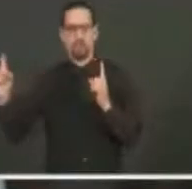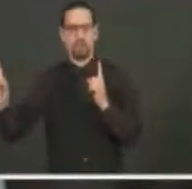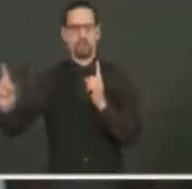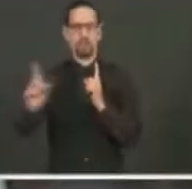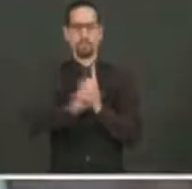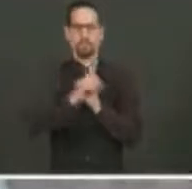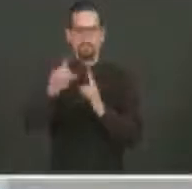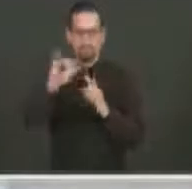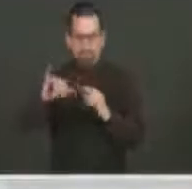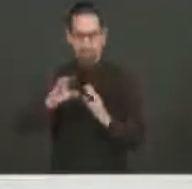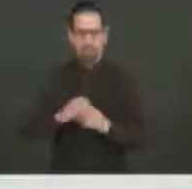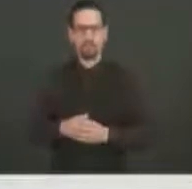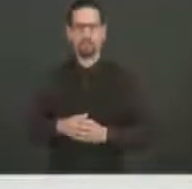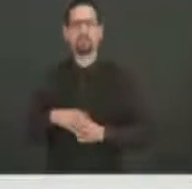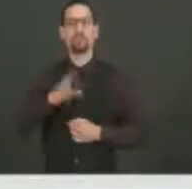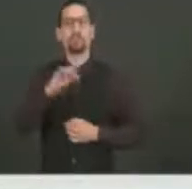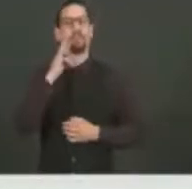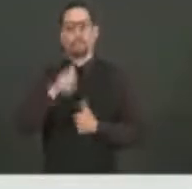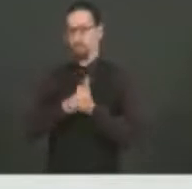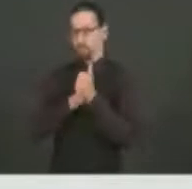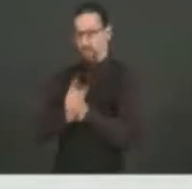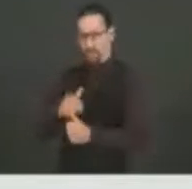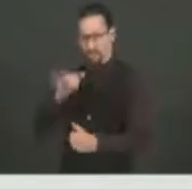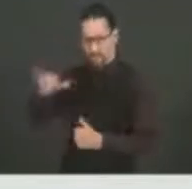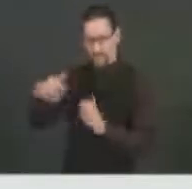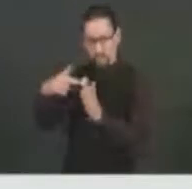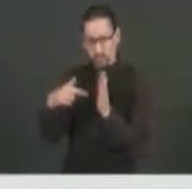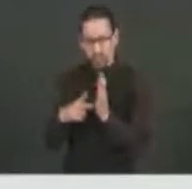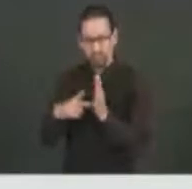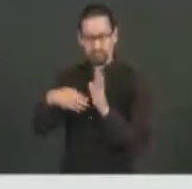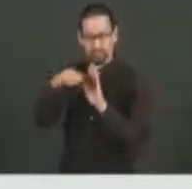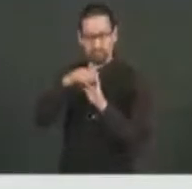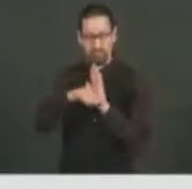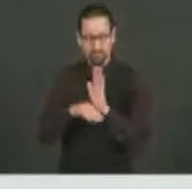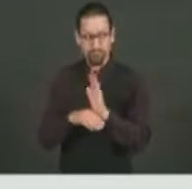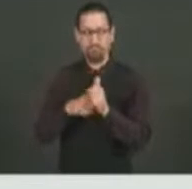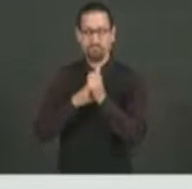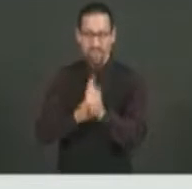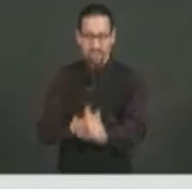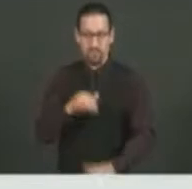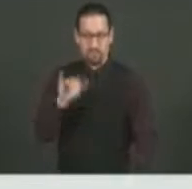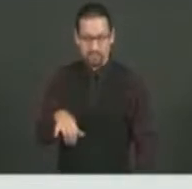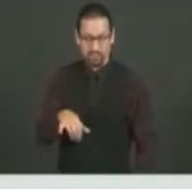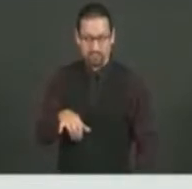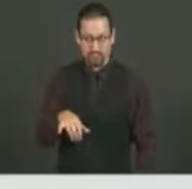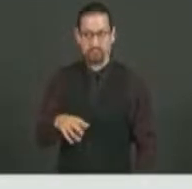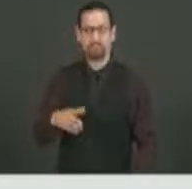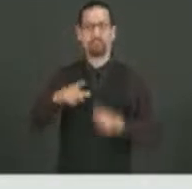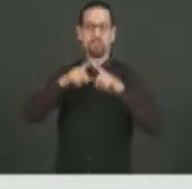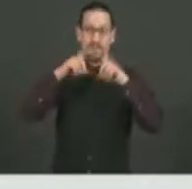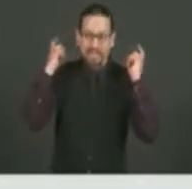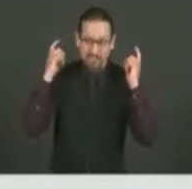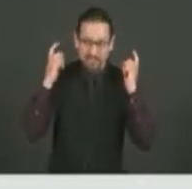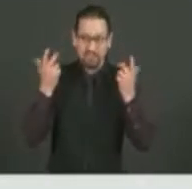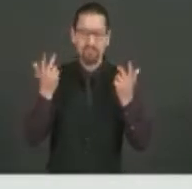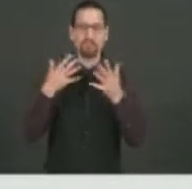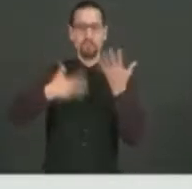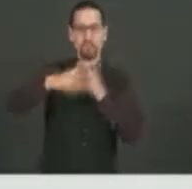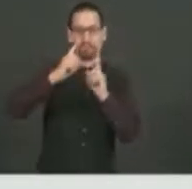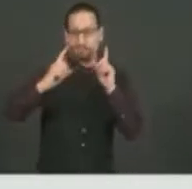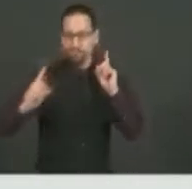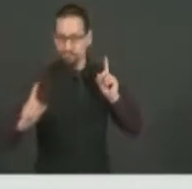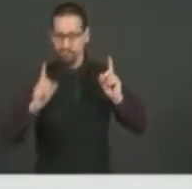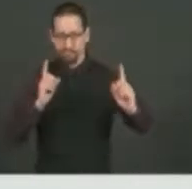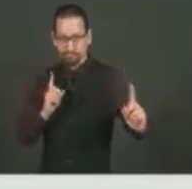provided that you follow all the other rules that you're currently following. Mask wearing indoors, providing